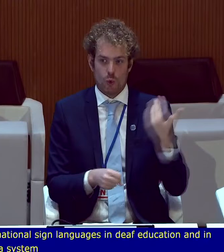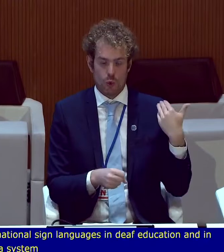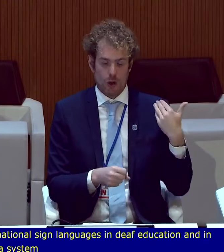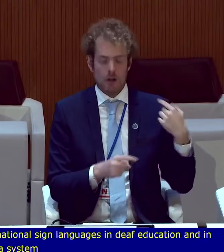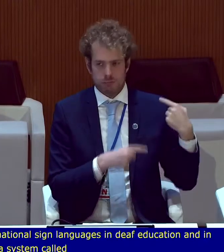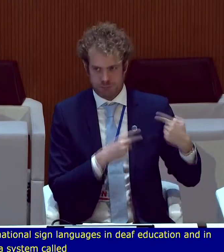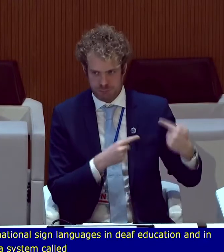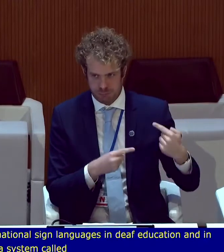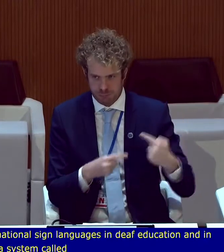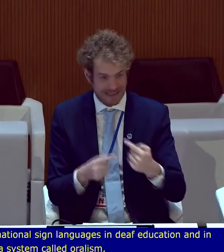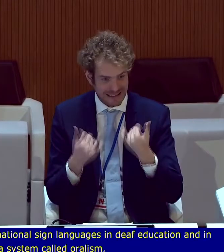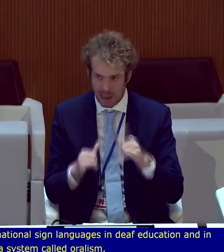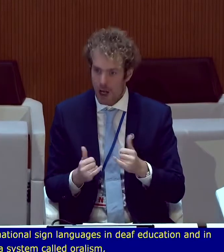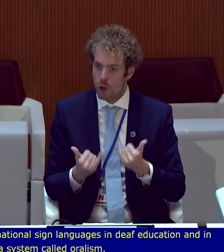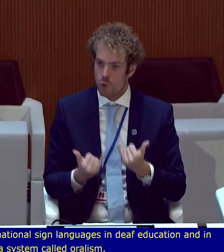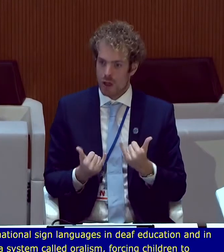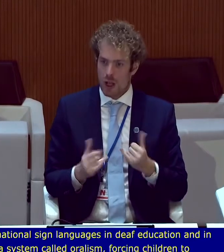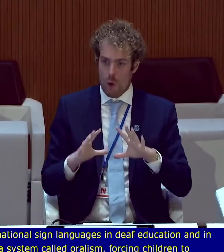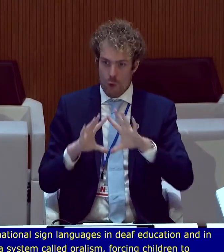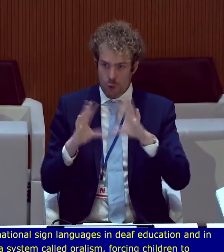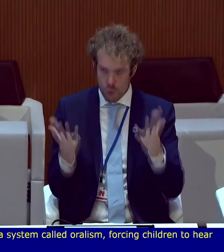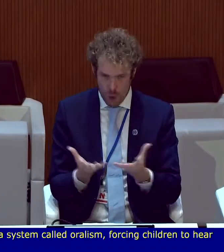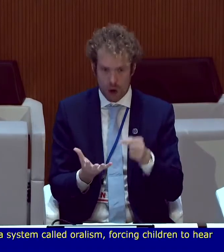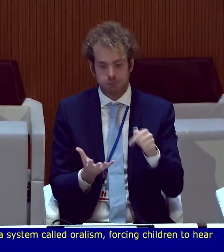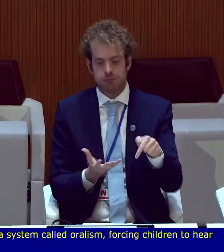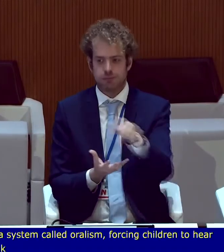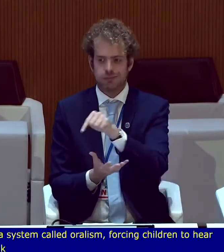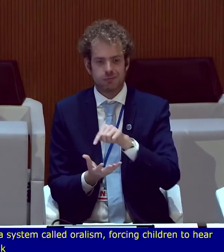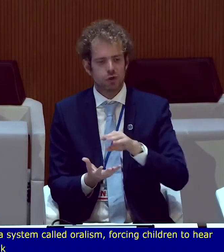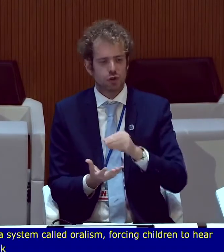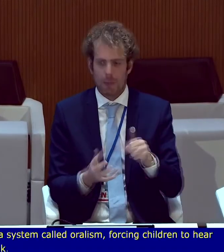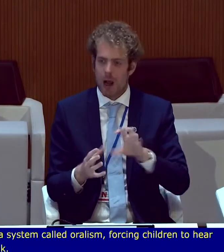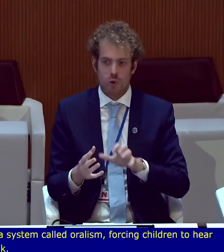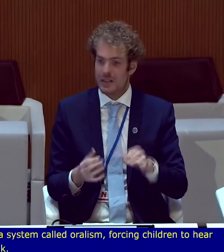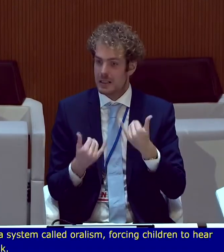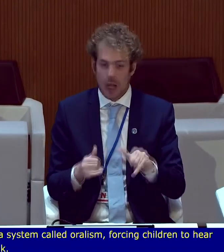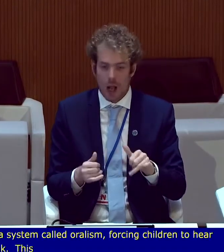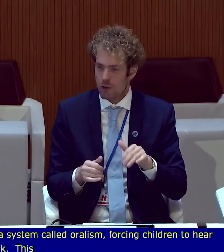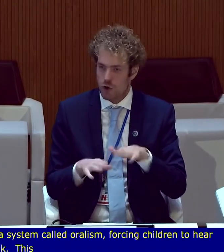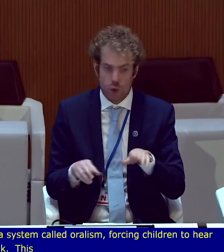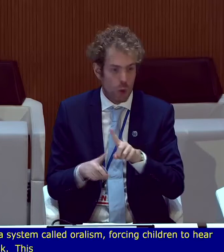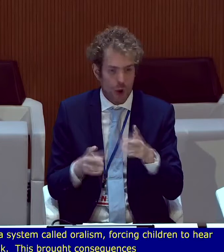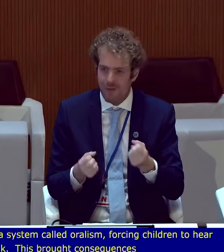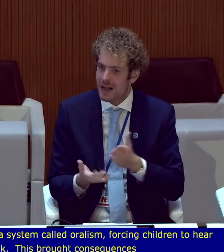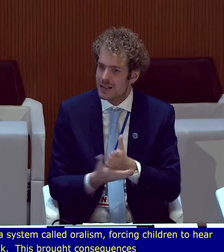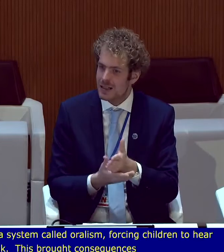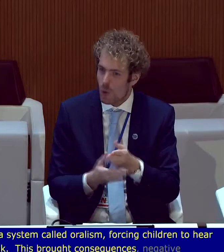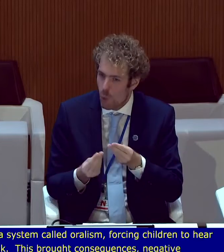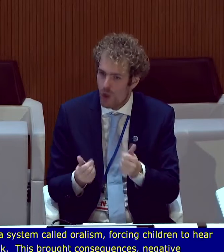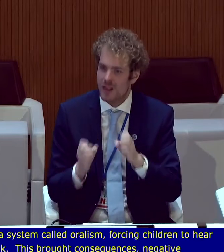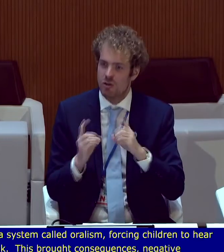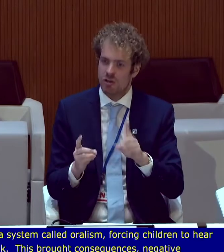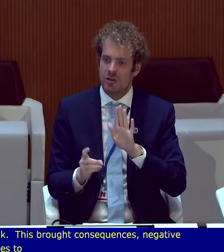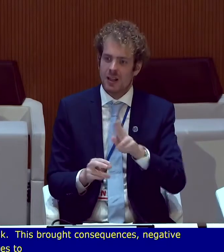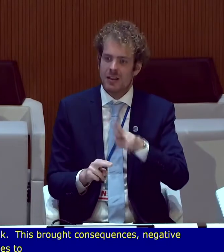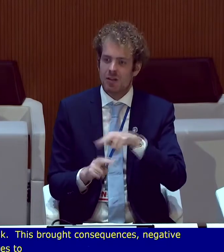speak. This brought consequences, negative consequences, to deaf education for over 100 years, and